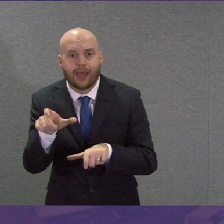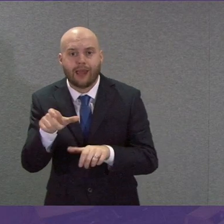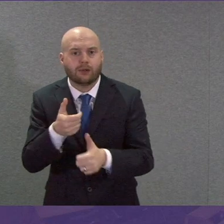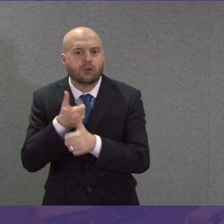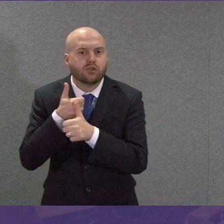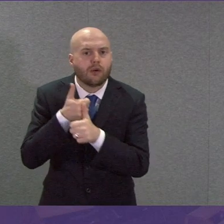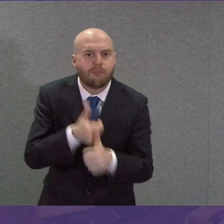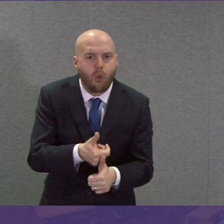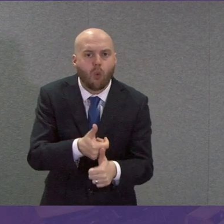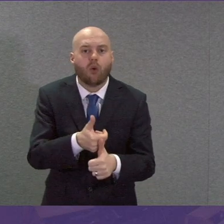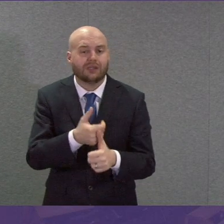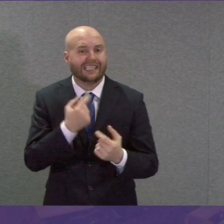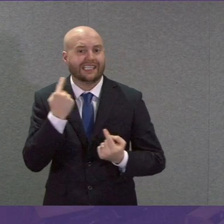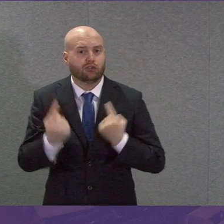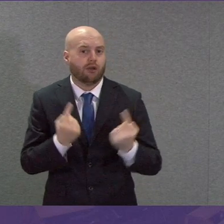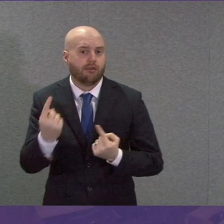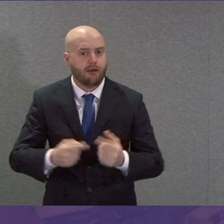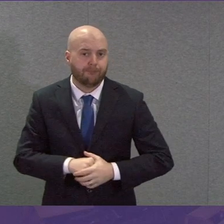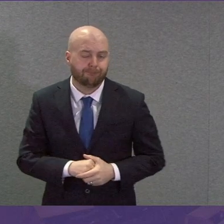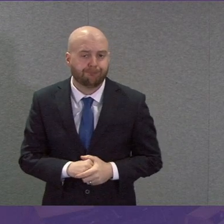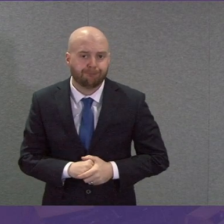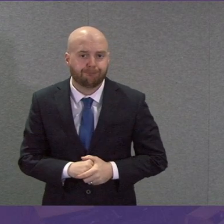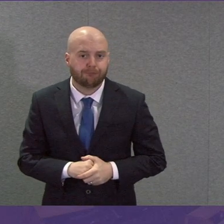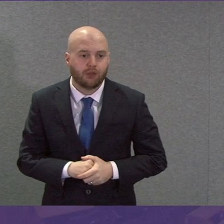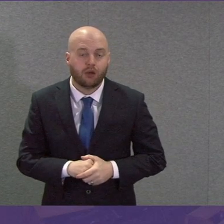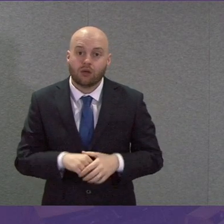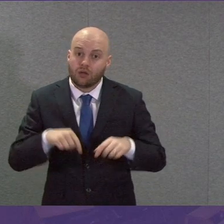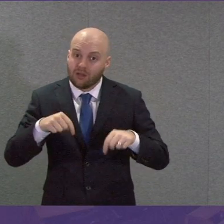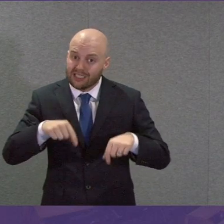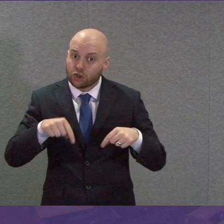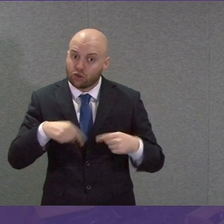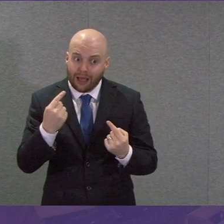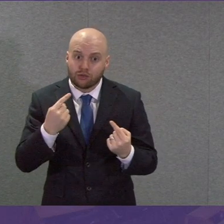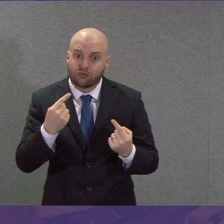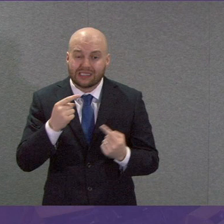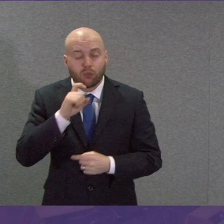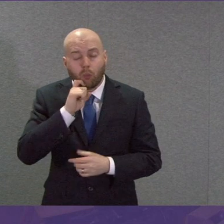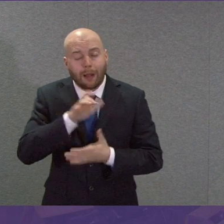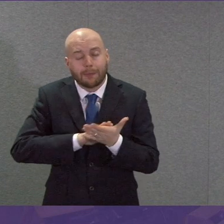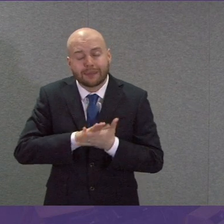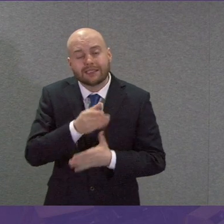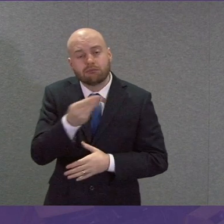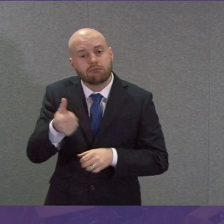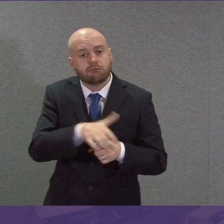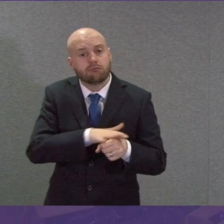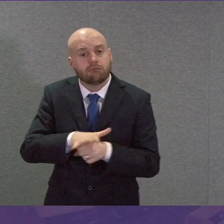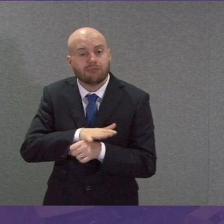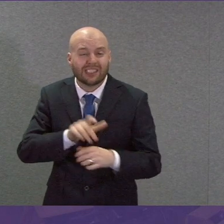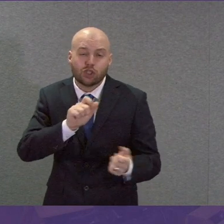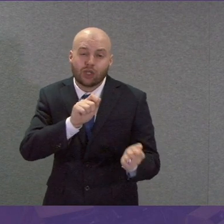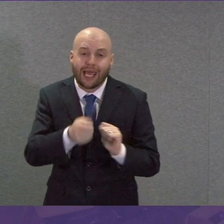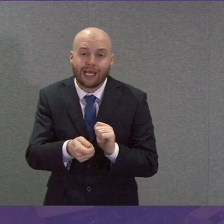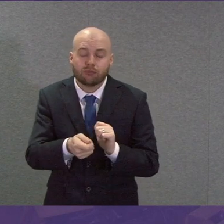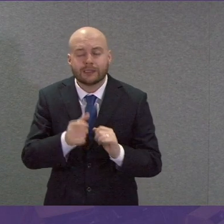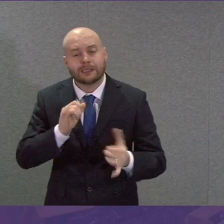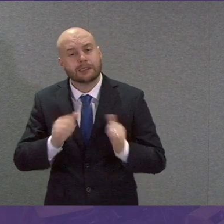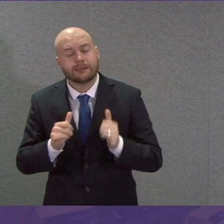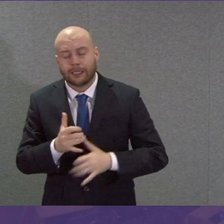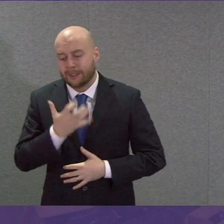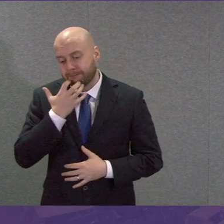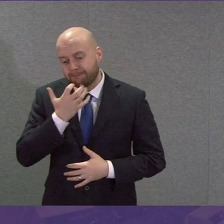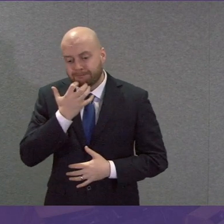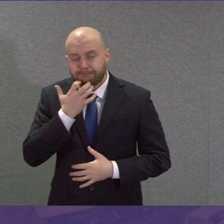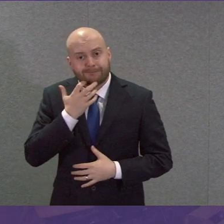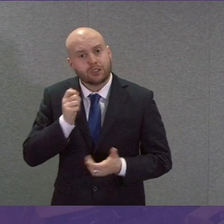help each other. Addressing these challenges will mean change, profound and sometimes difficult change for us all. Every life